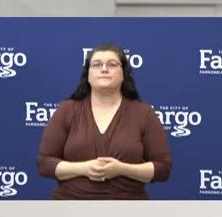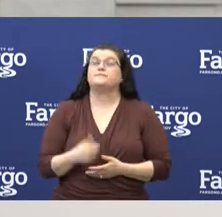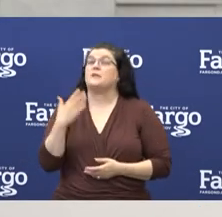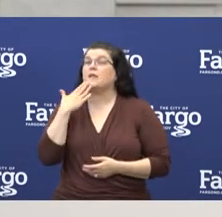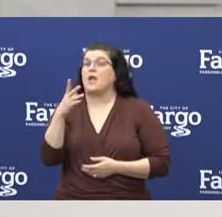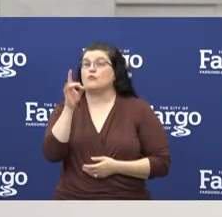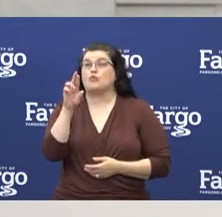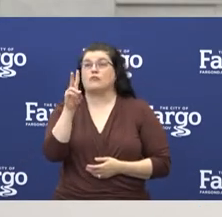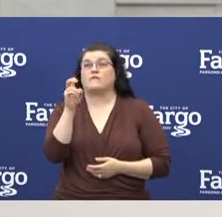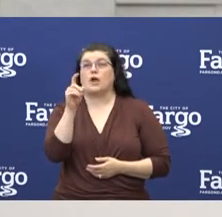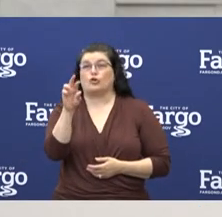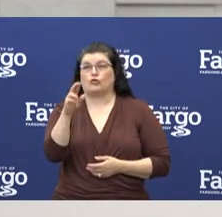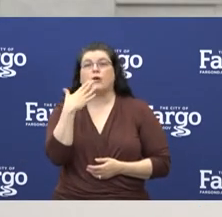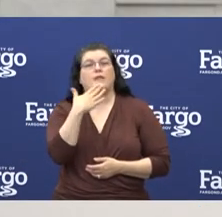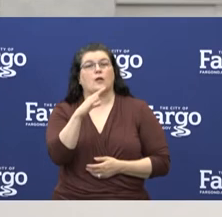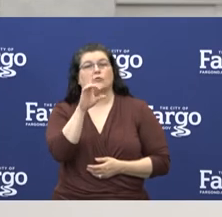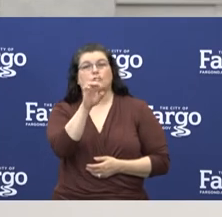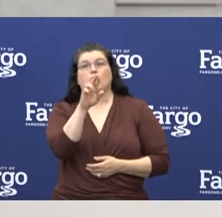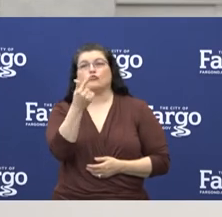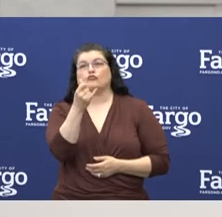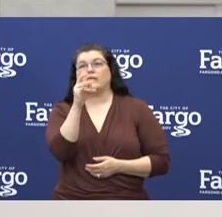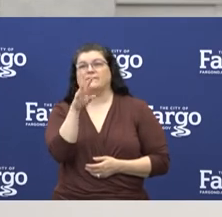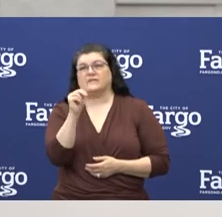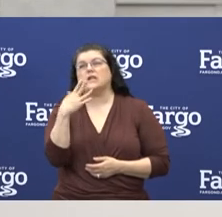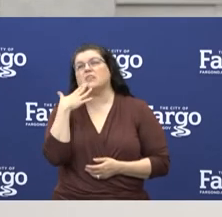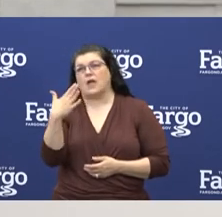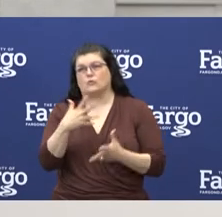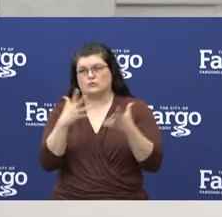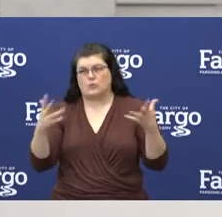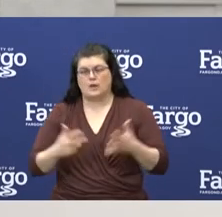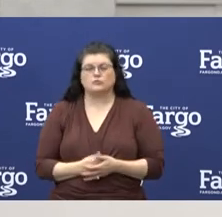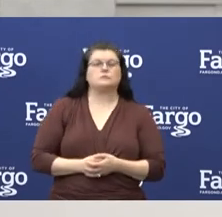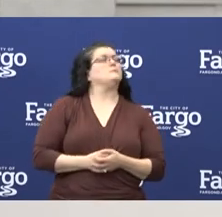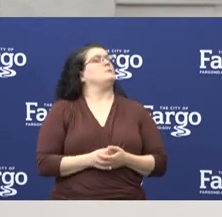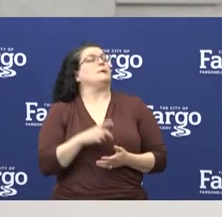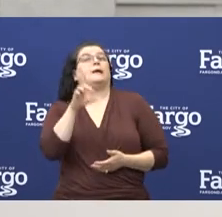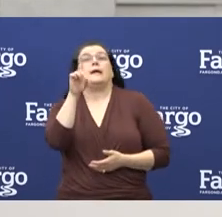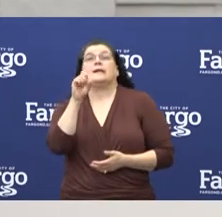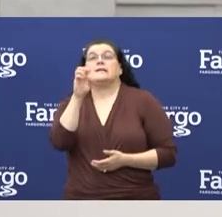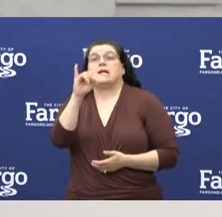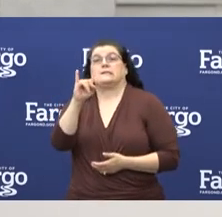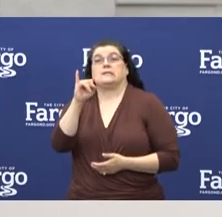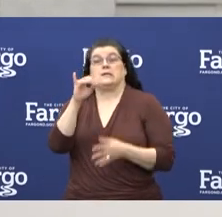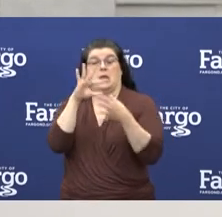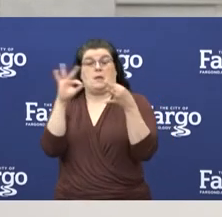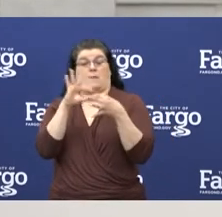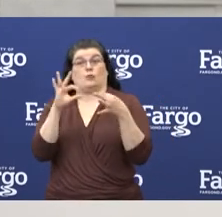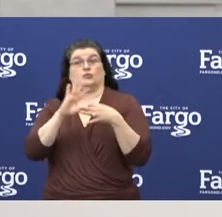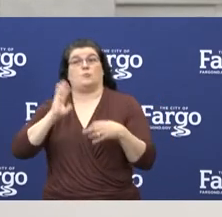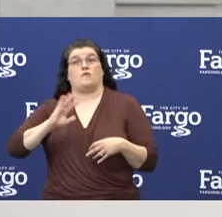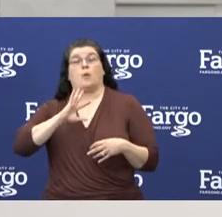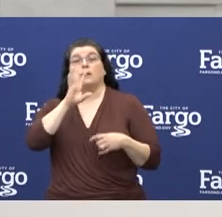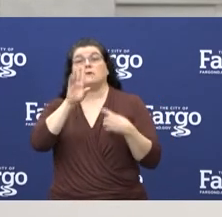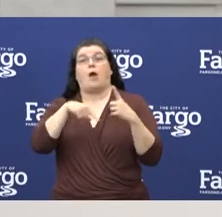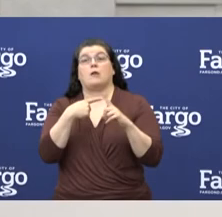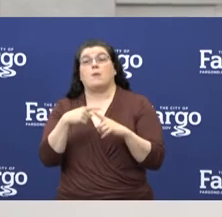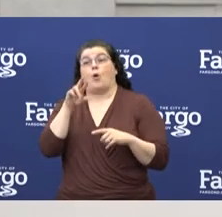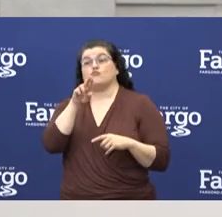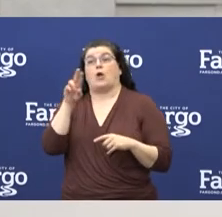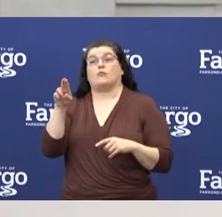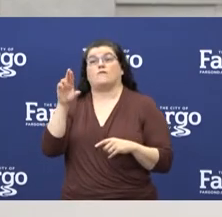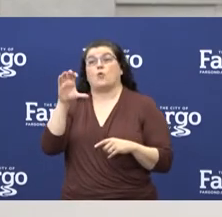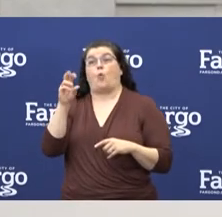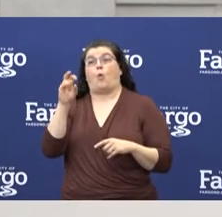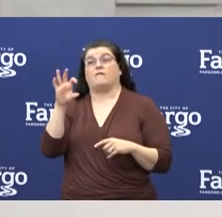Thank you, Dr. Vedder. Dr. Griffin, very much appreciate that. As Desi mentioned a little while ago, we talked about the Red River COVID-19